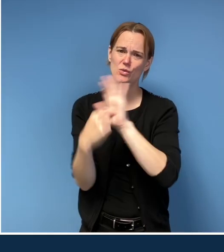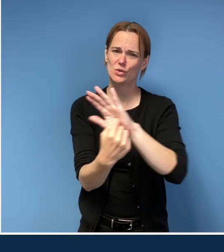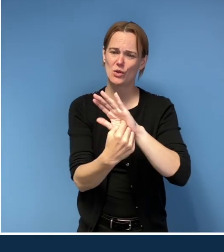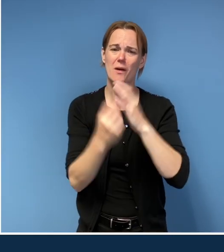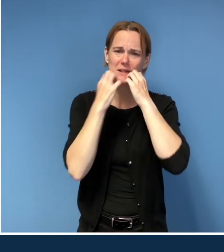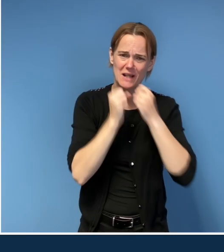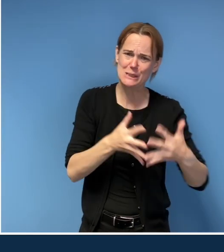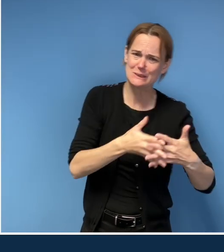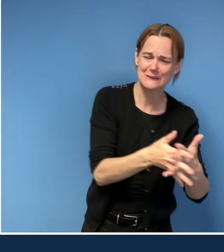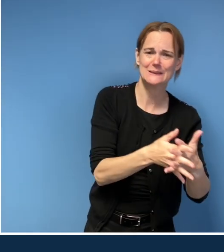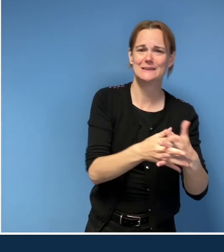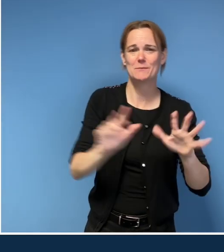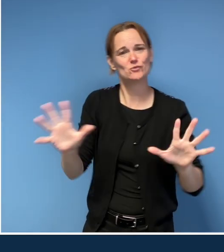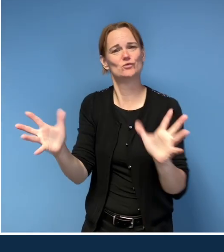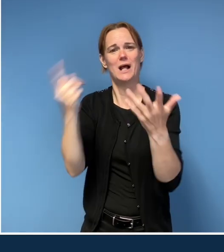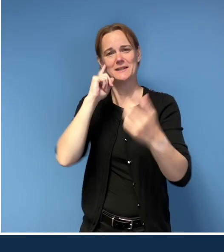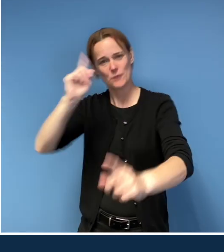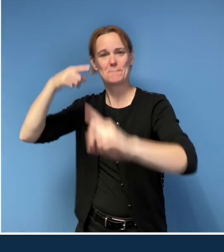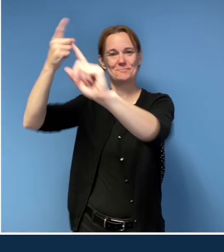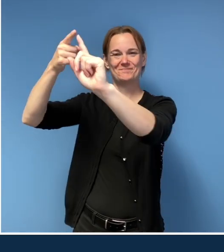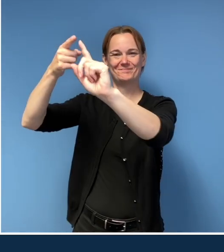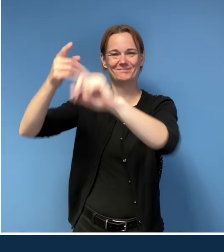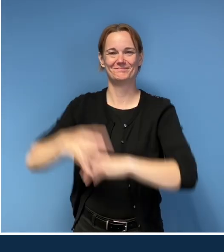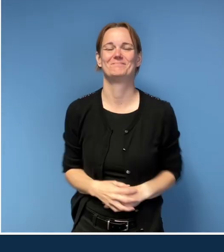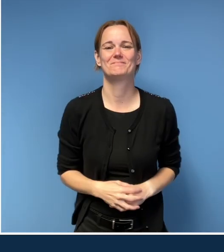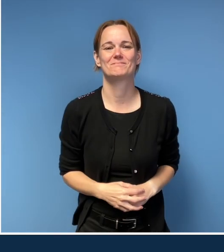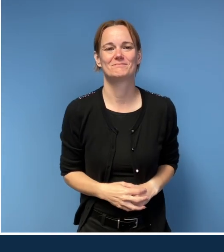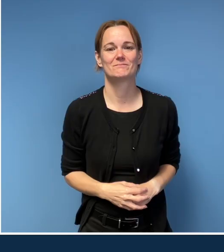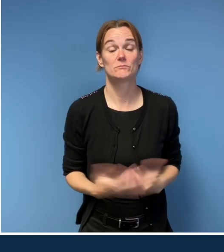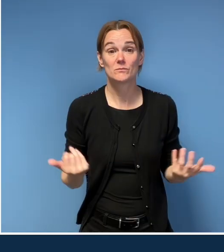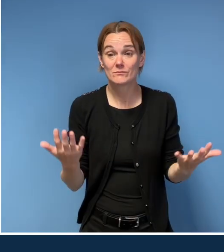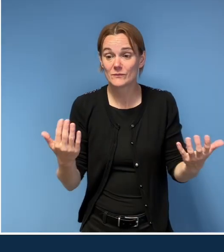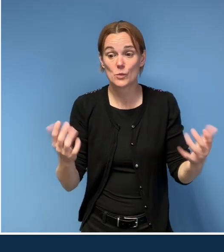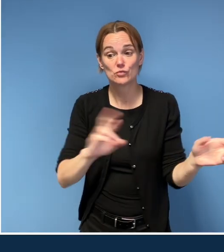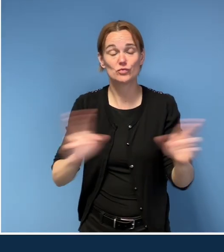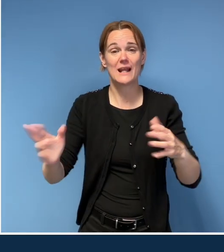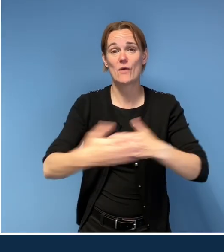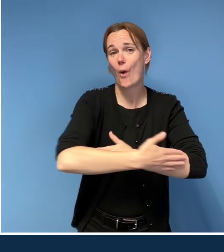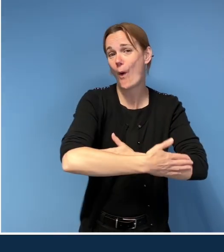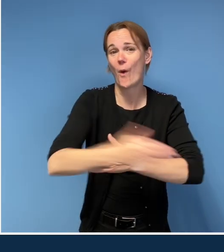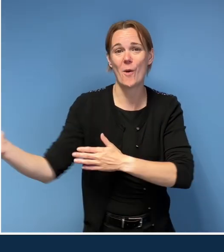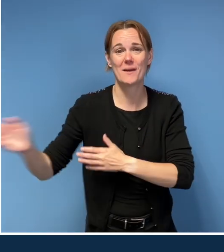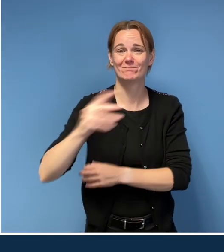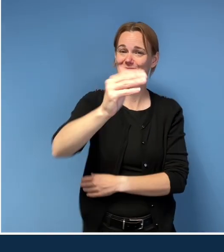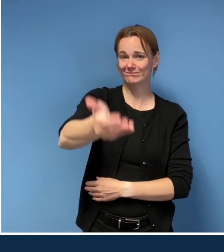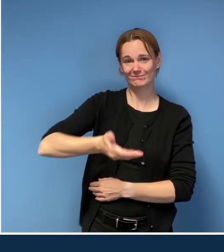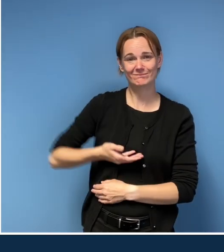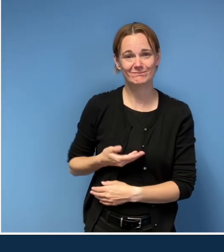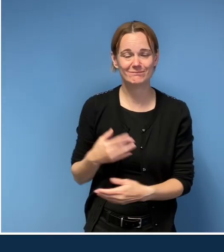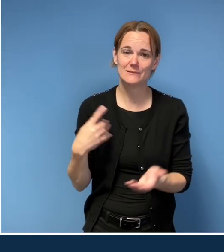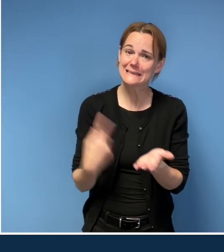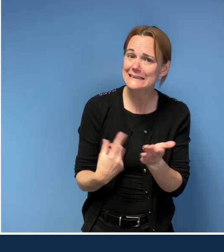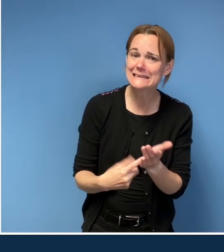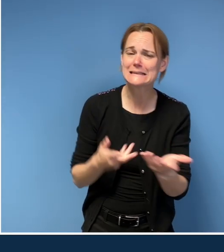yet rising to meet the moment. So we want to open the door and let you in to the complex, the nuanced conversations that we're having